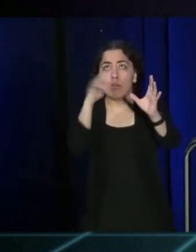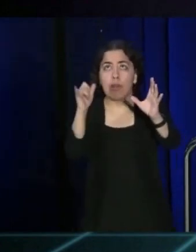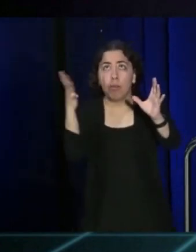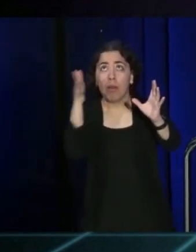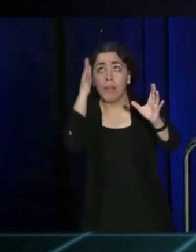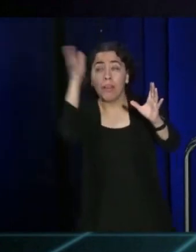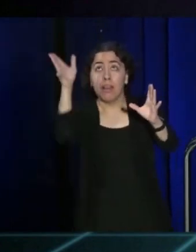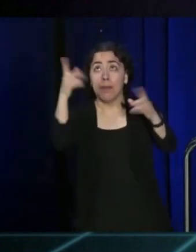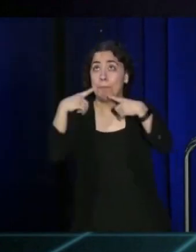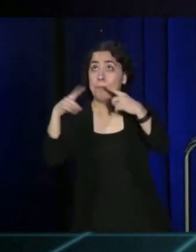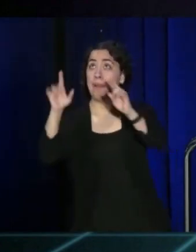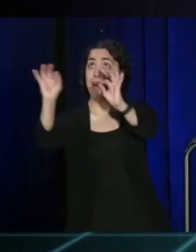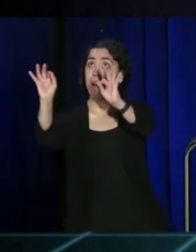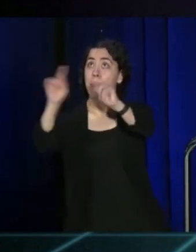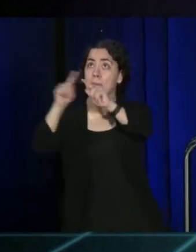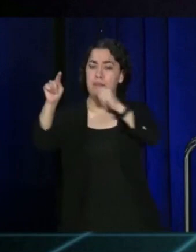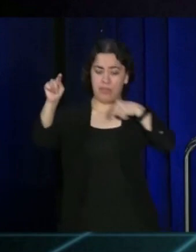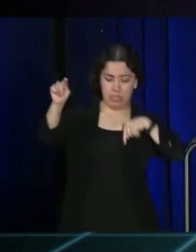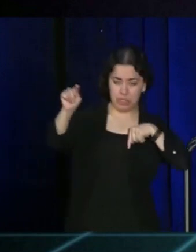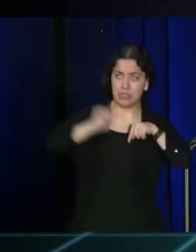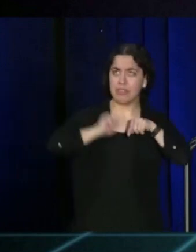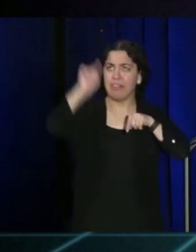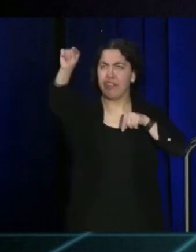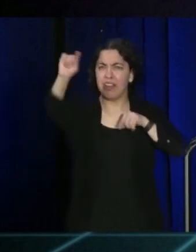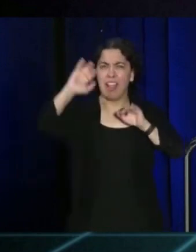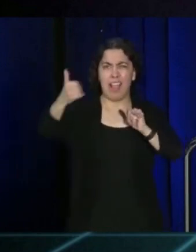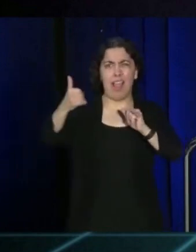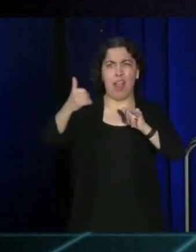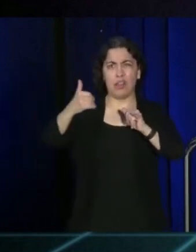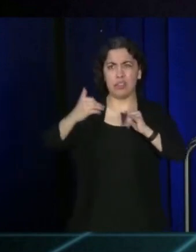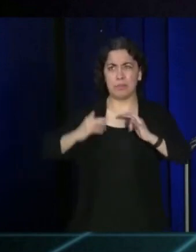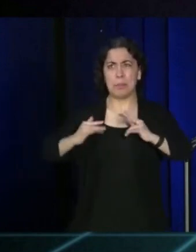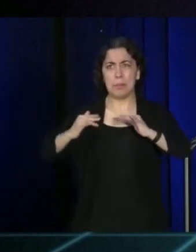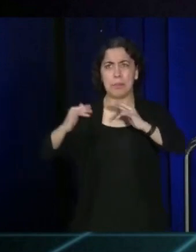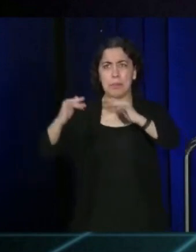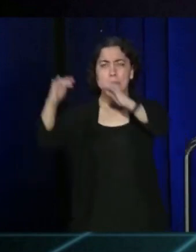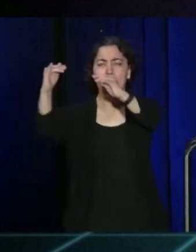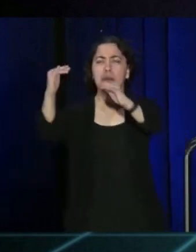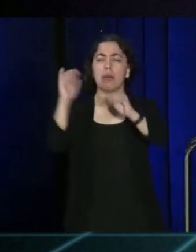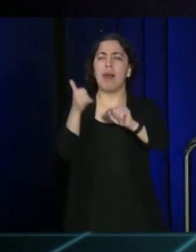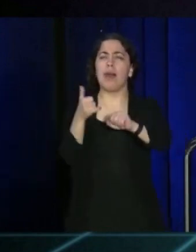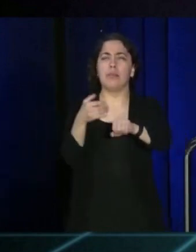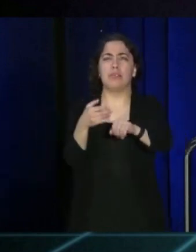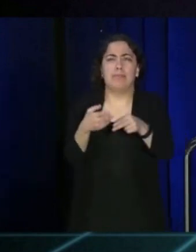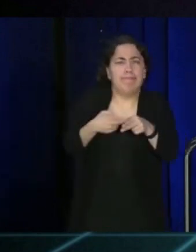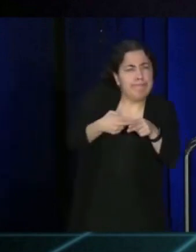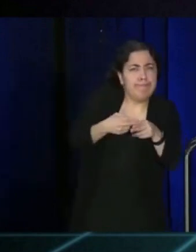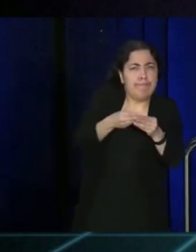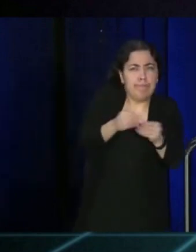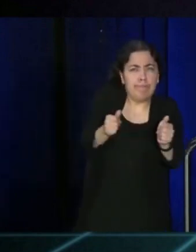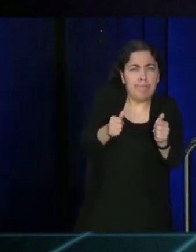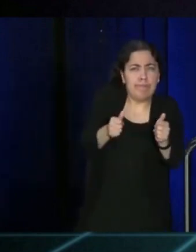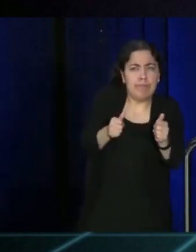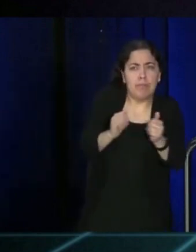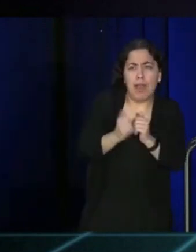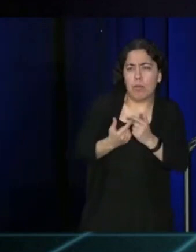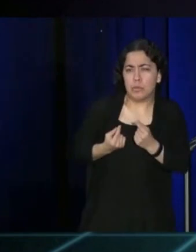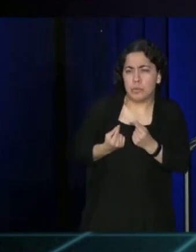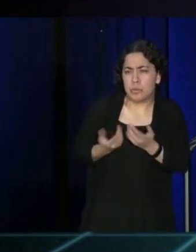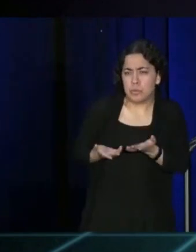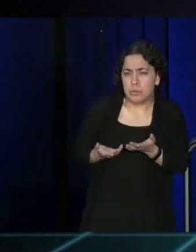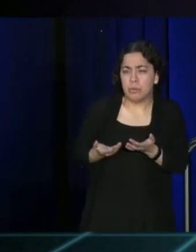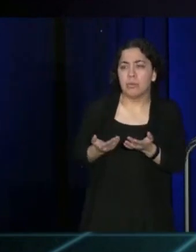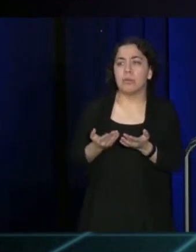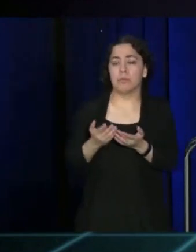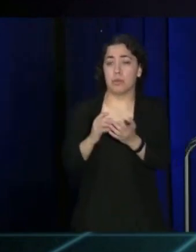getting there is just an enormous task. So how can we kind of band-aid this with a better solution? So here's how we can